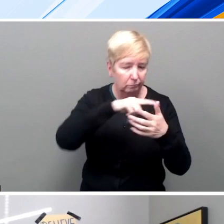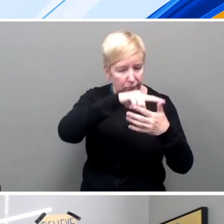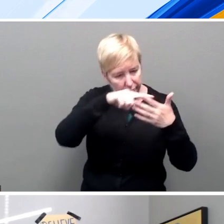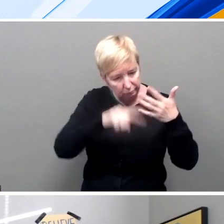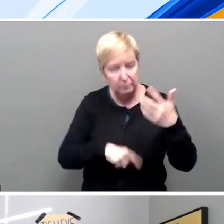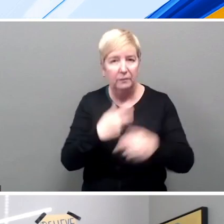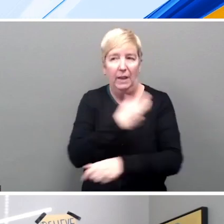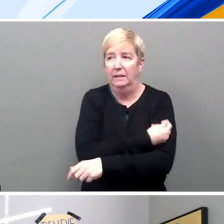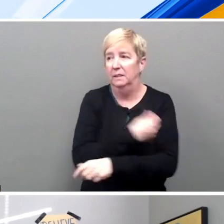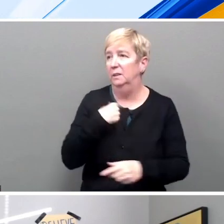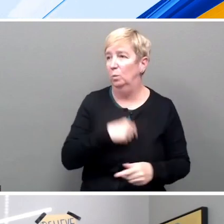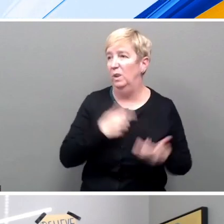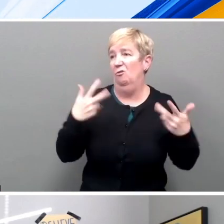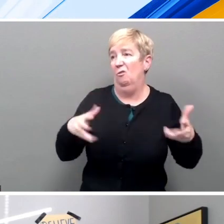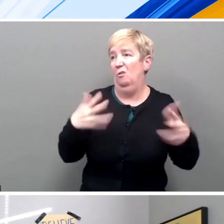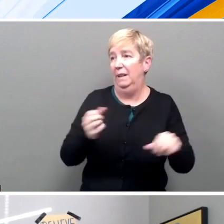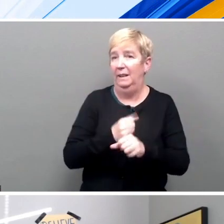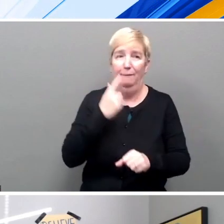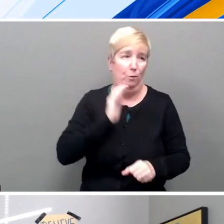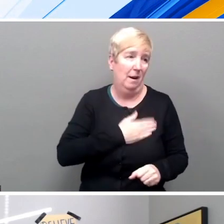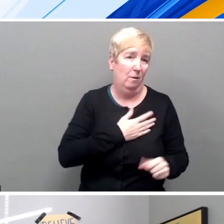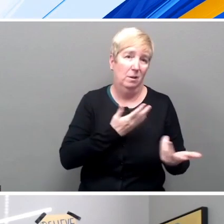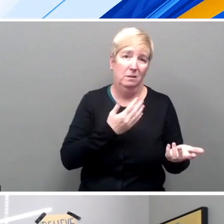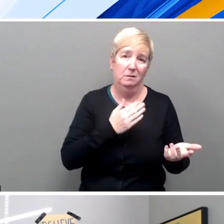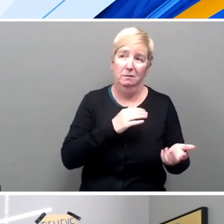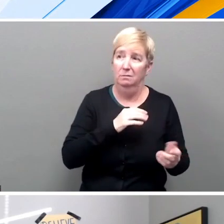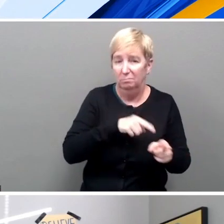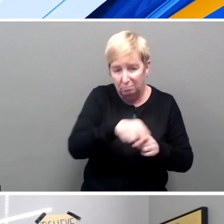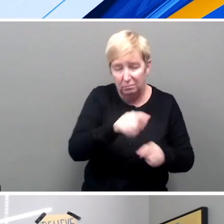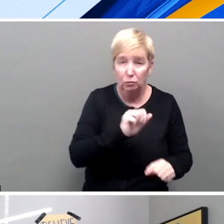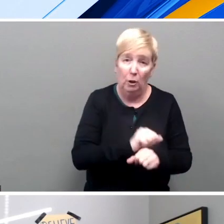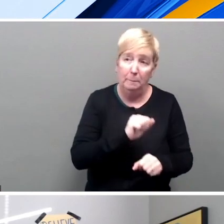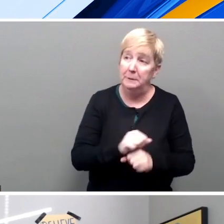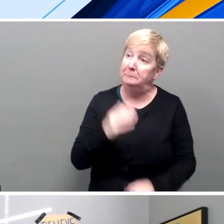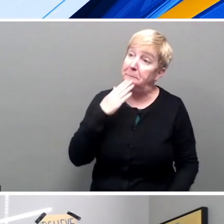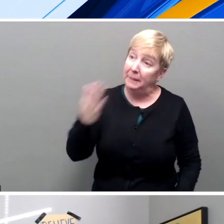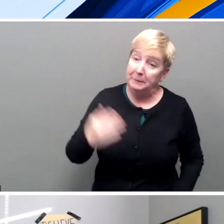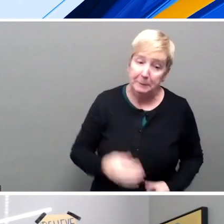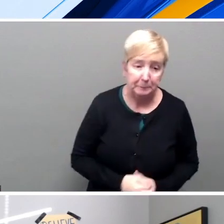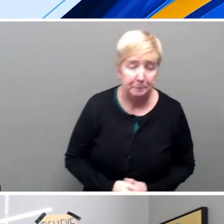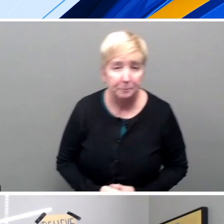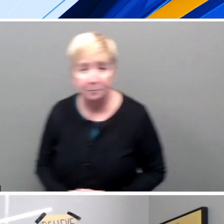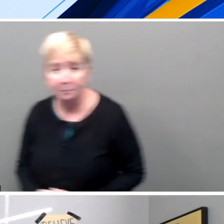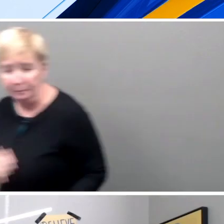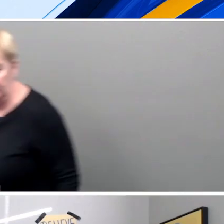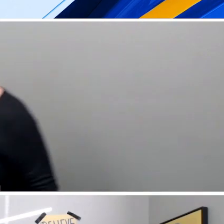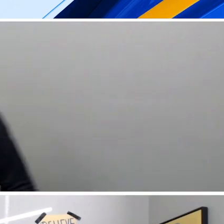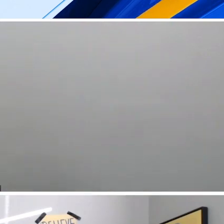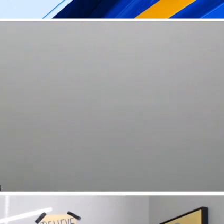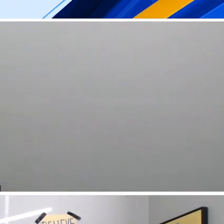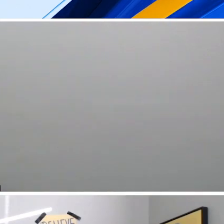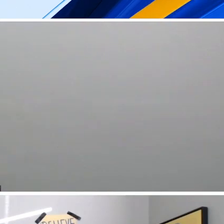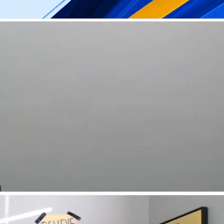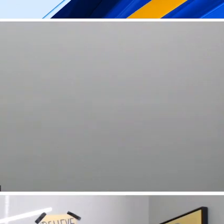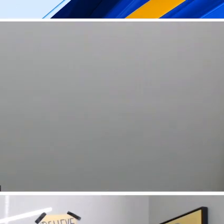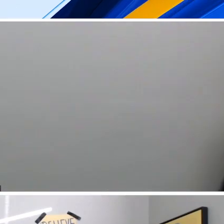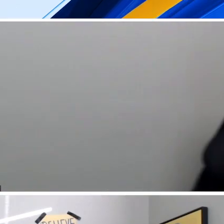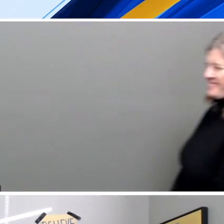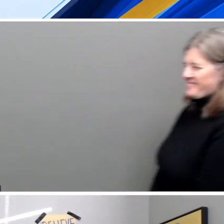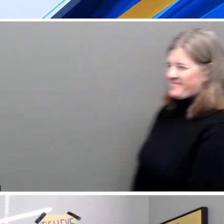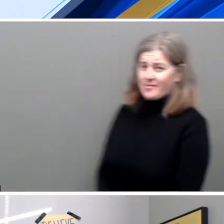of a permanent part for things. Thanks. Long answer, but there was two questions in our